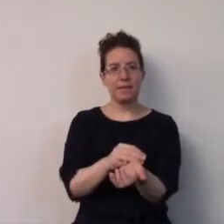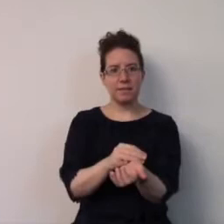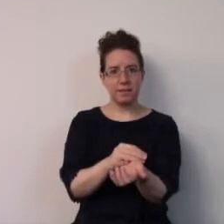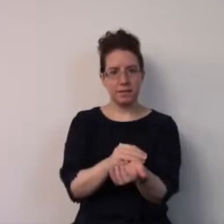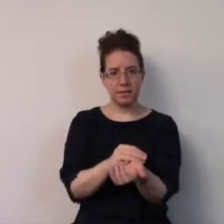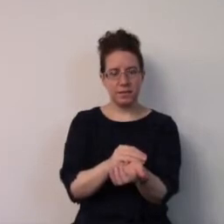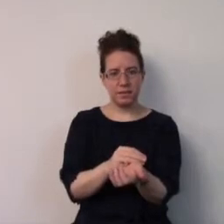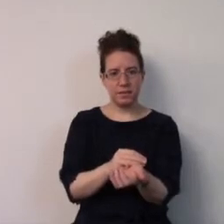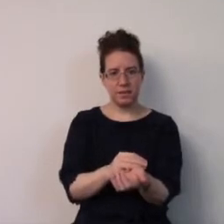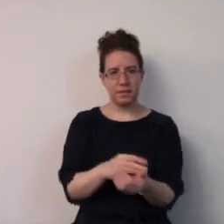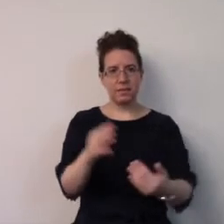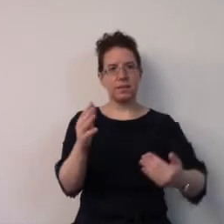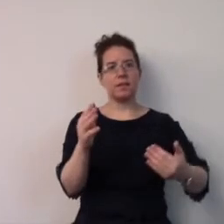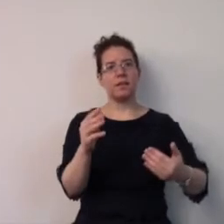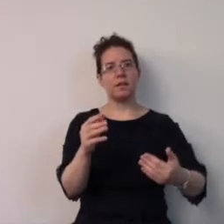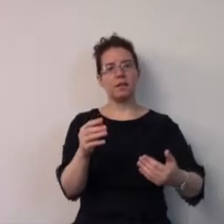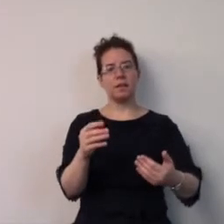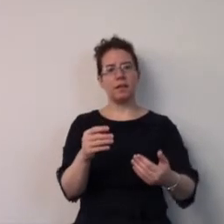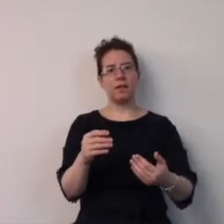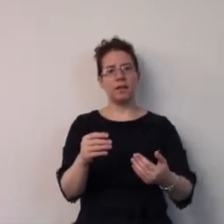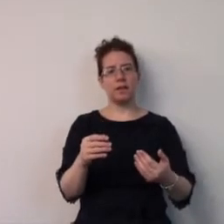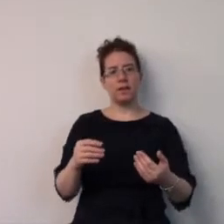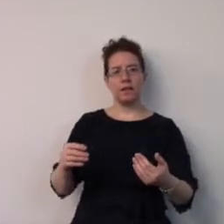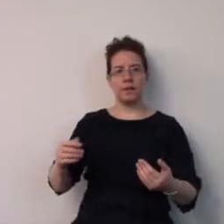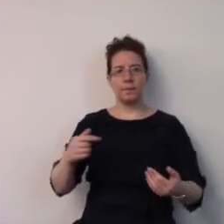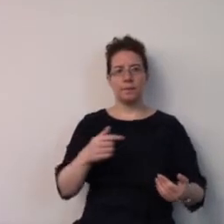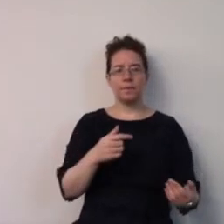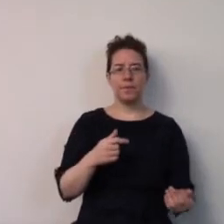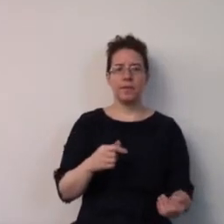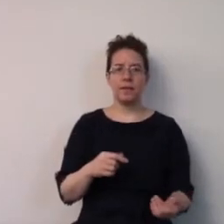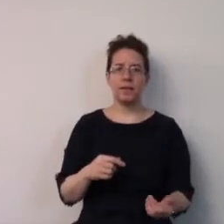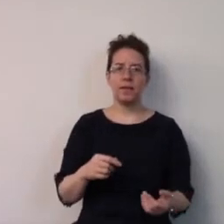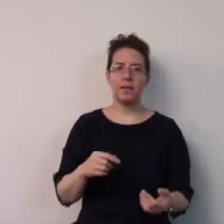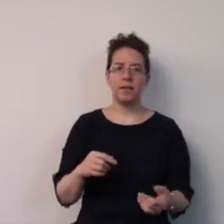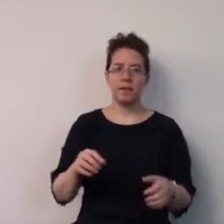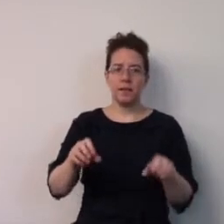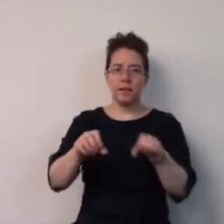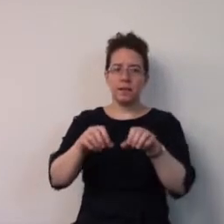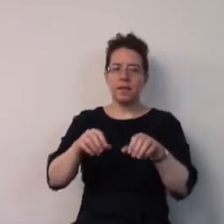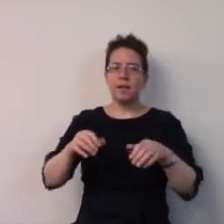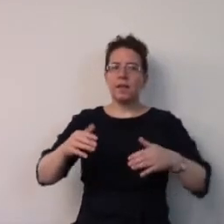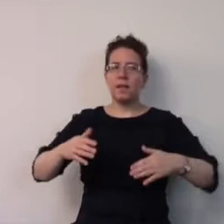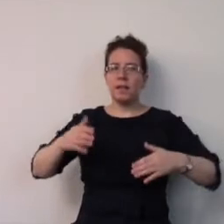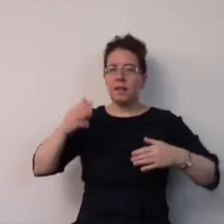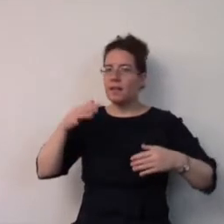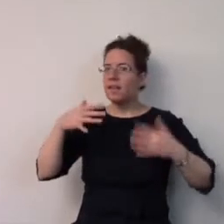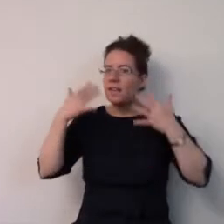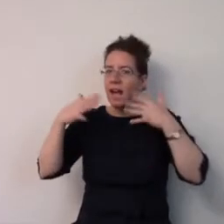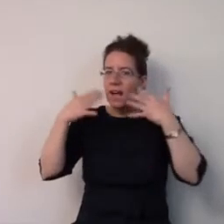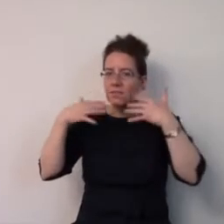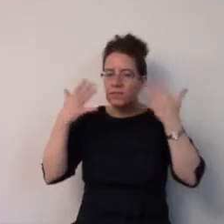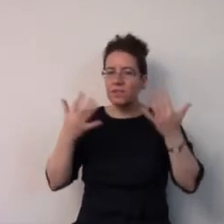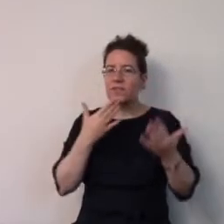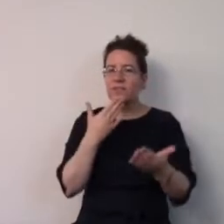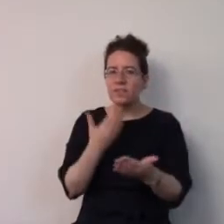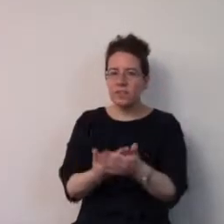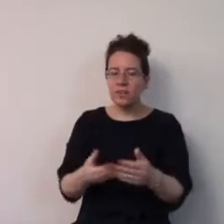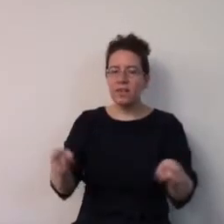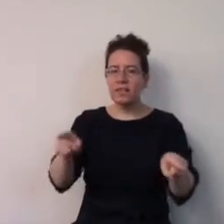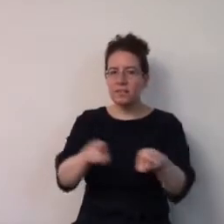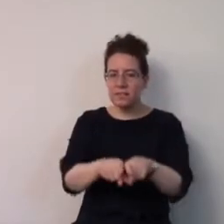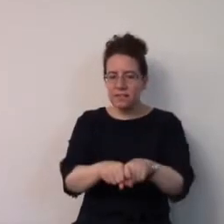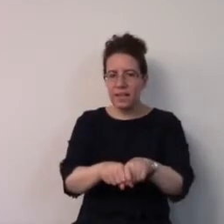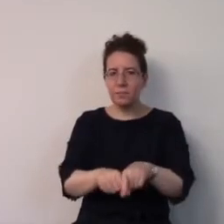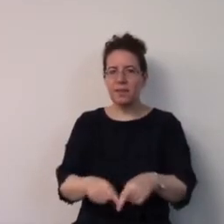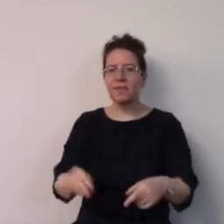drieth up the bones. It drieth the bones. It drieth the bones. Okay, sure. And you